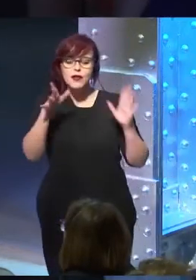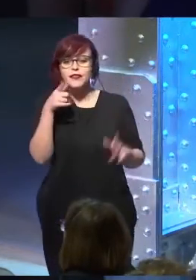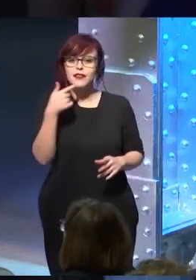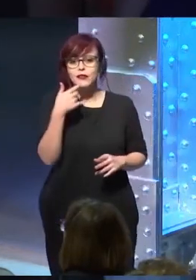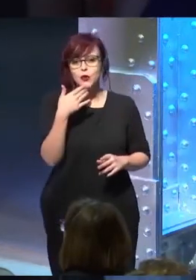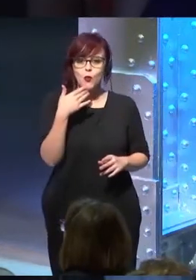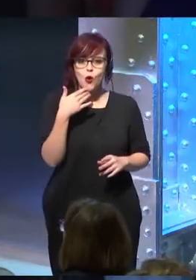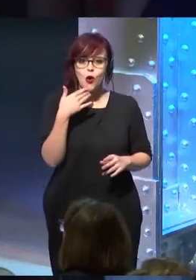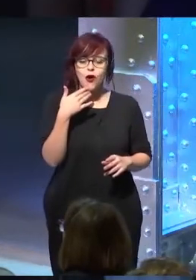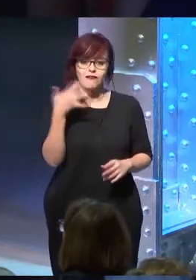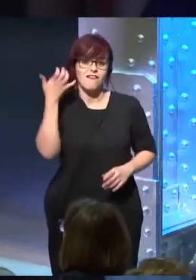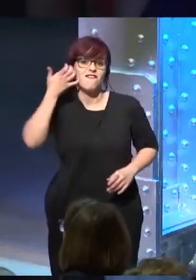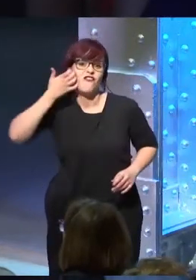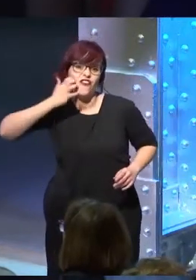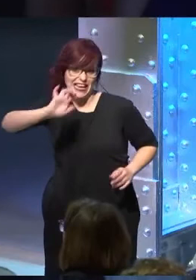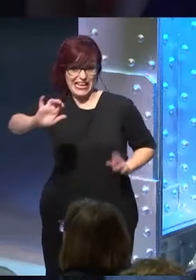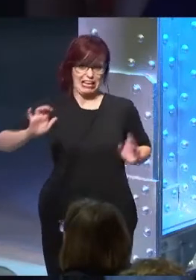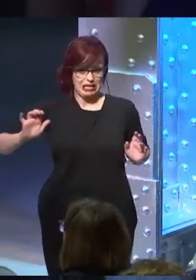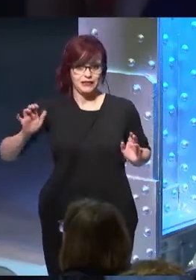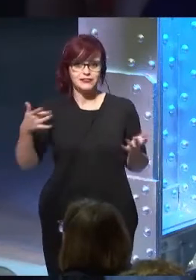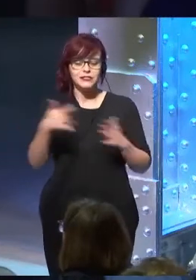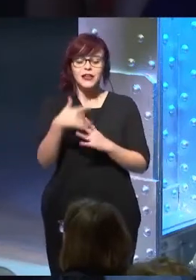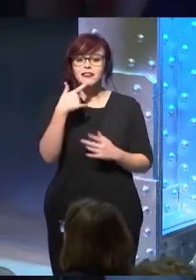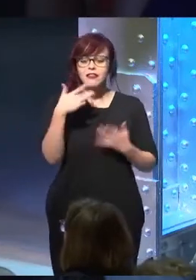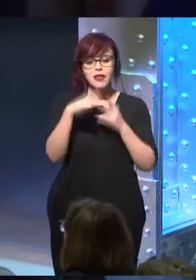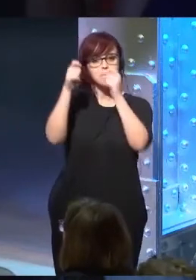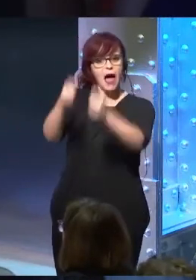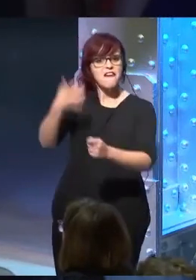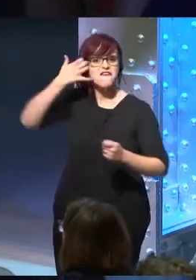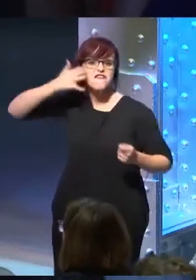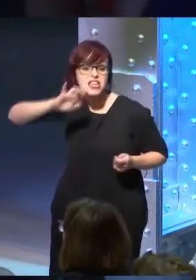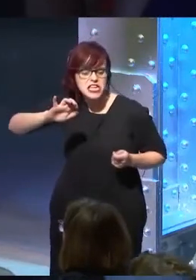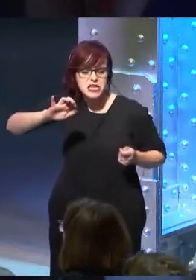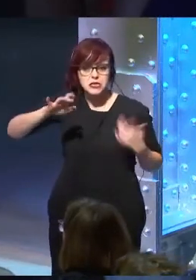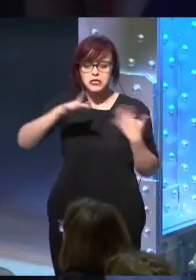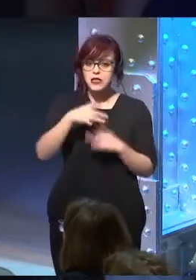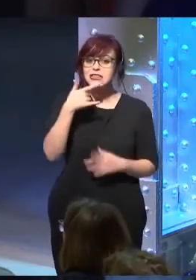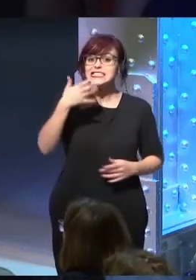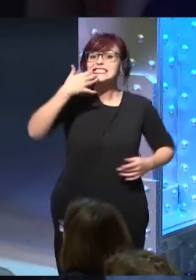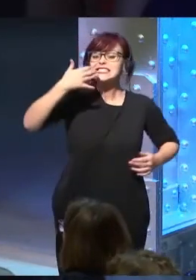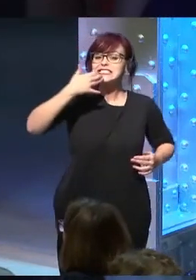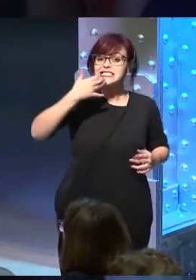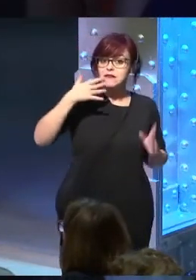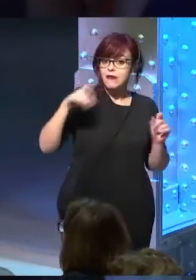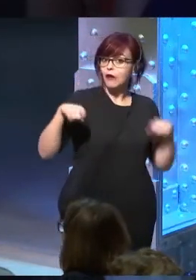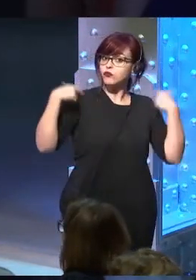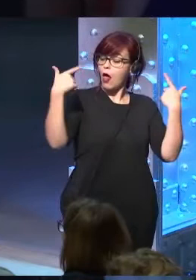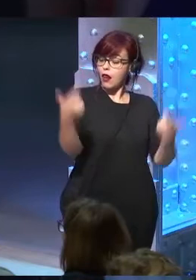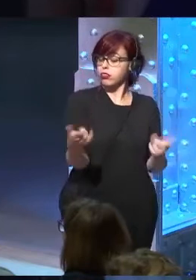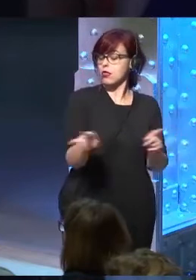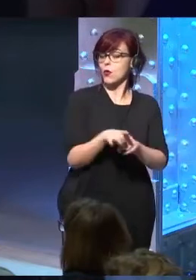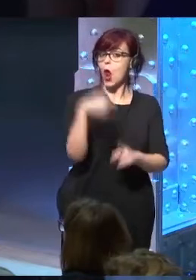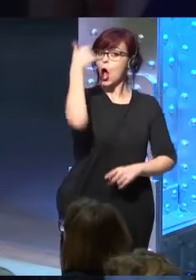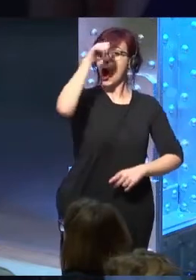freakish. One, he says, who really had a man's nature under the appearance of a